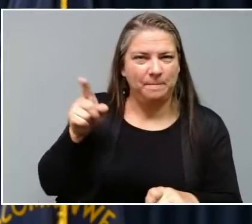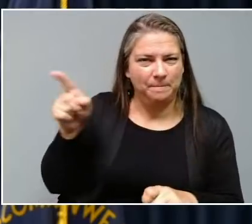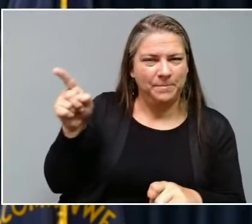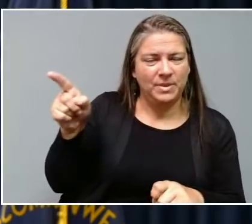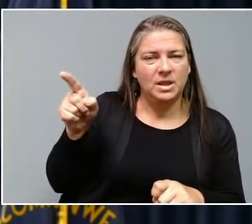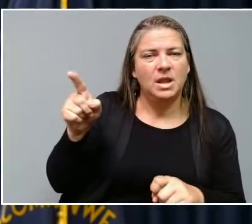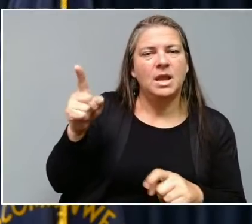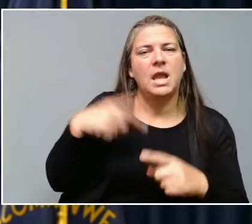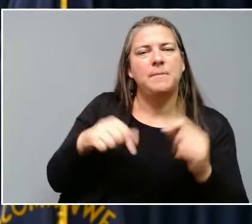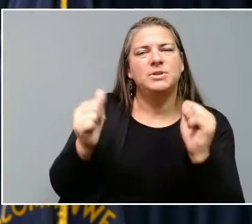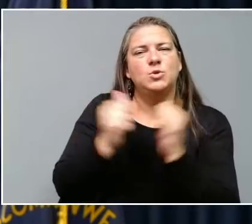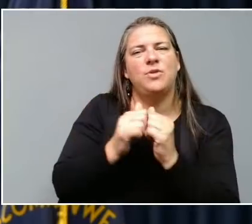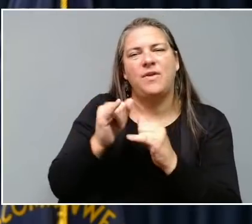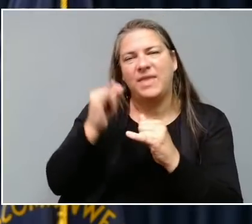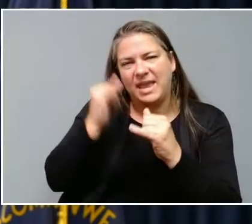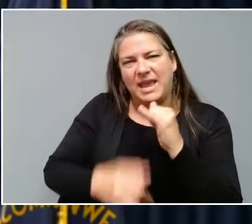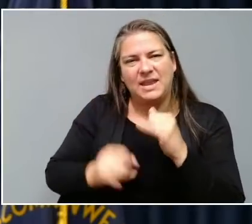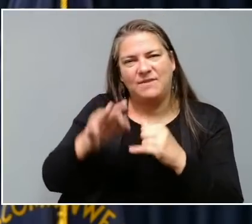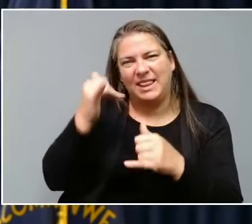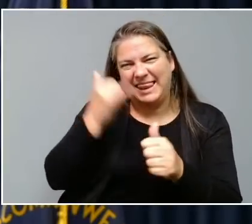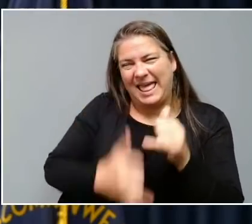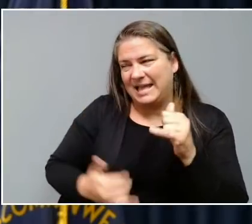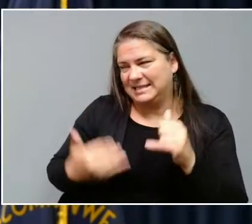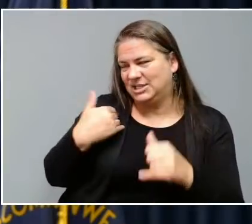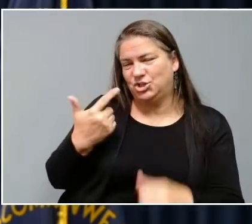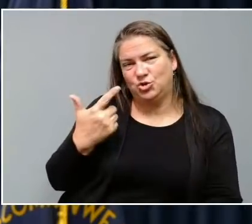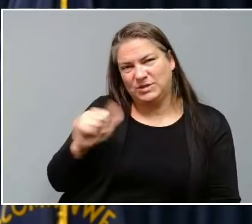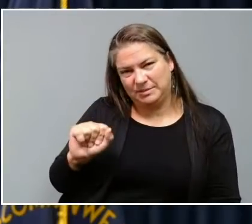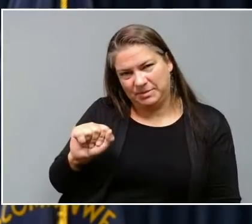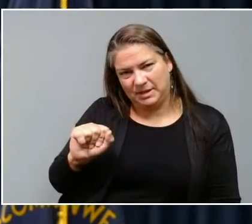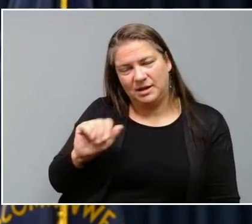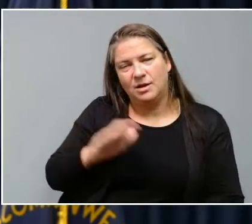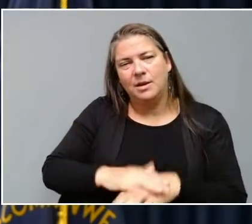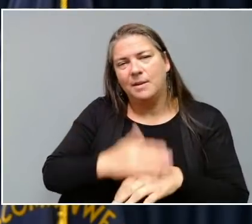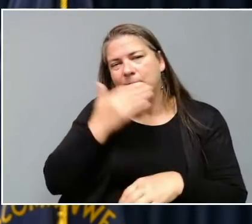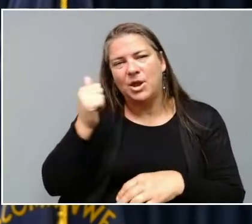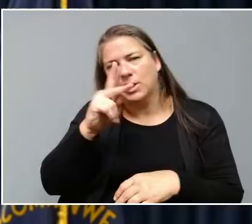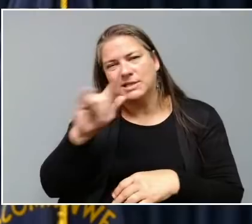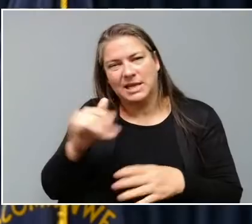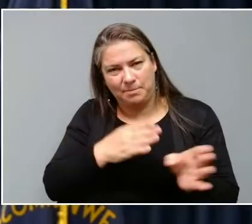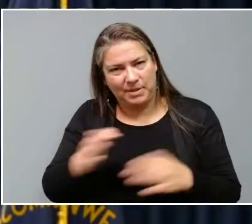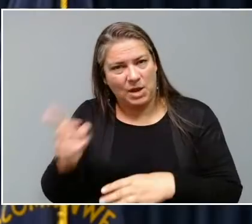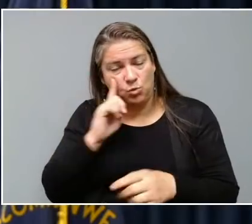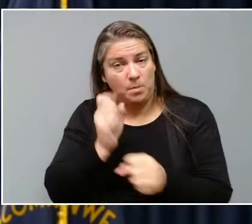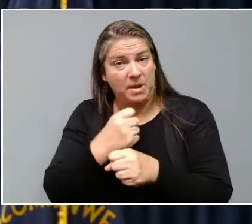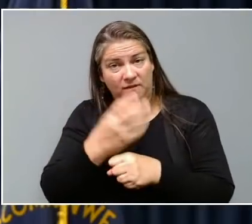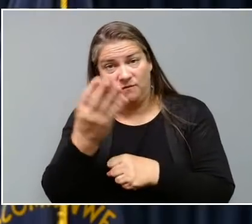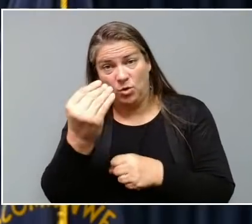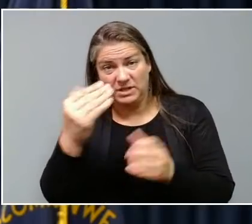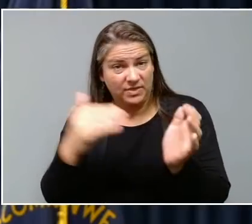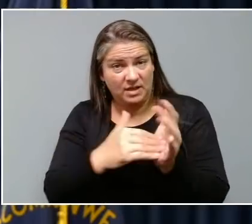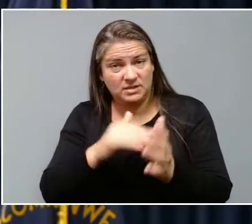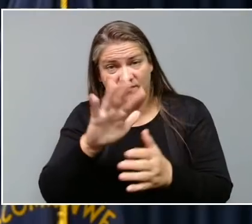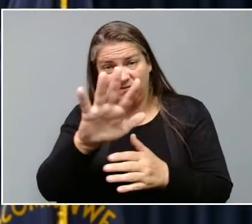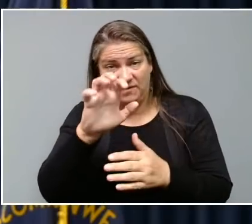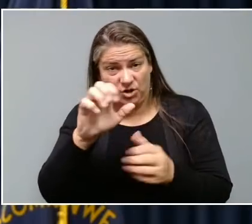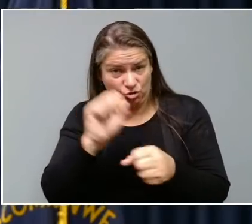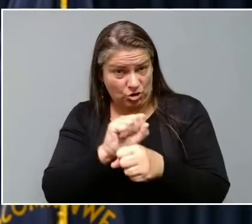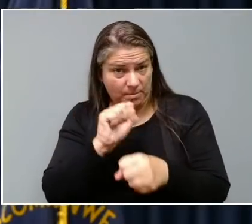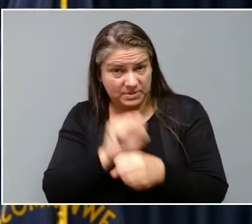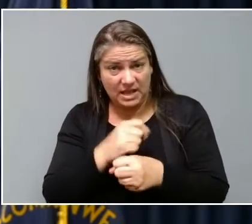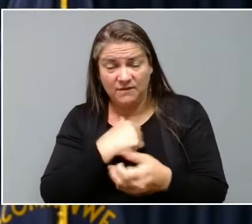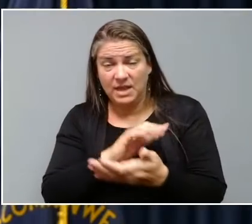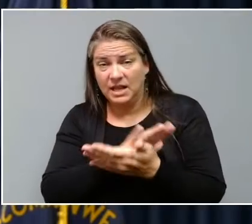at the end of the last General Assembly on a Better Kentucky plan that's going to create 14,500 jobs, provide clean drinking